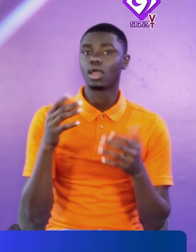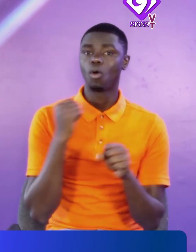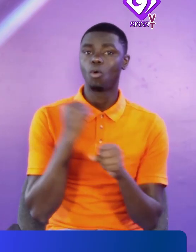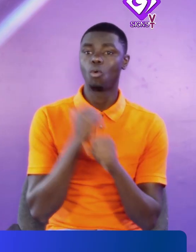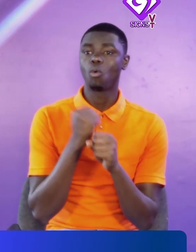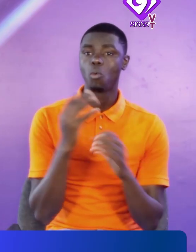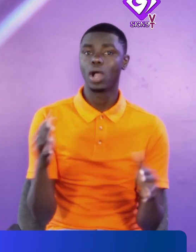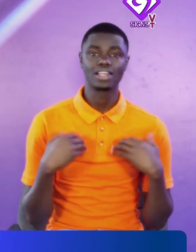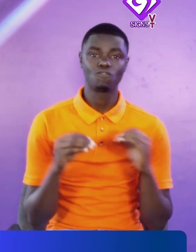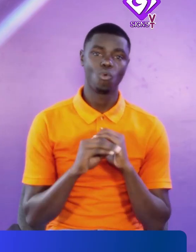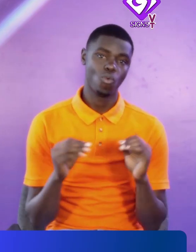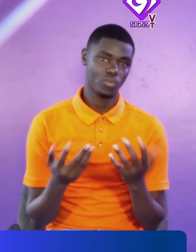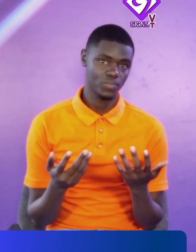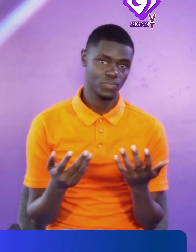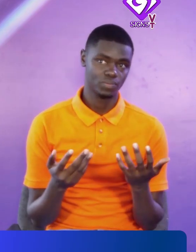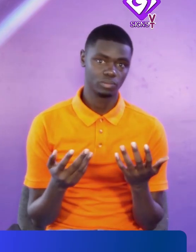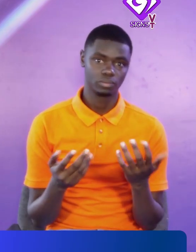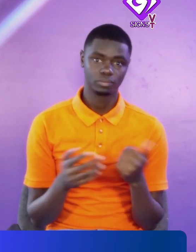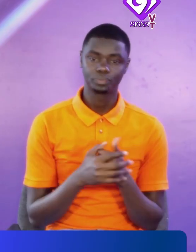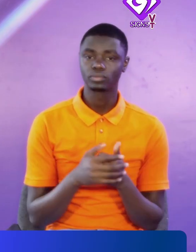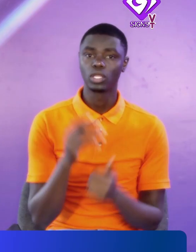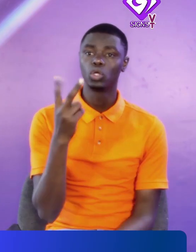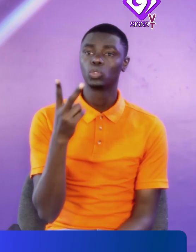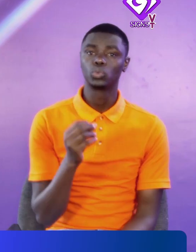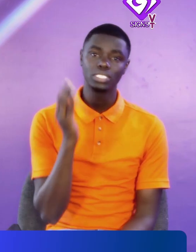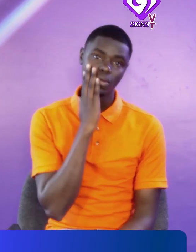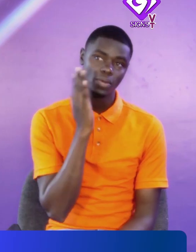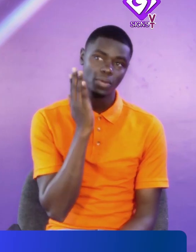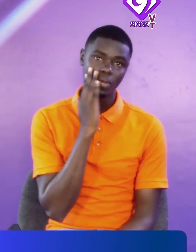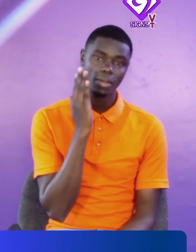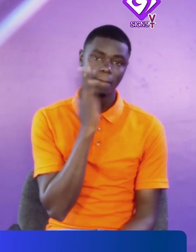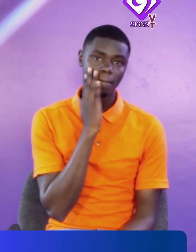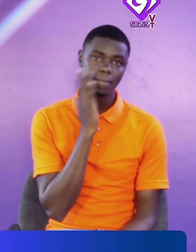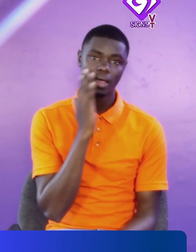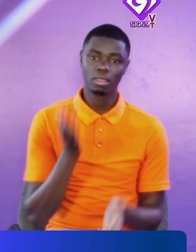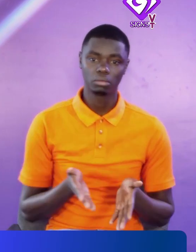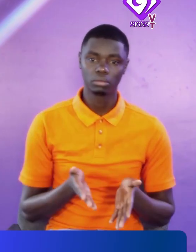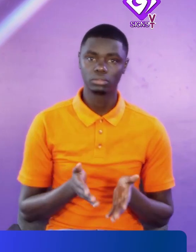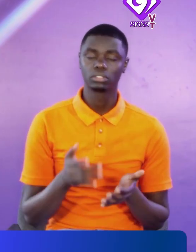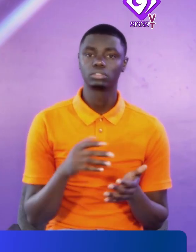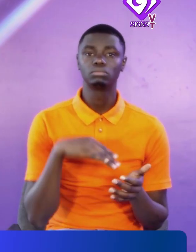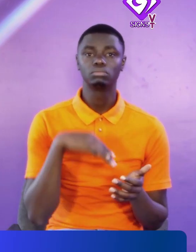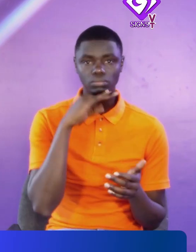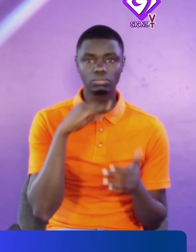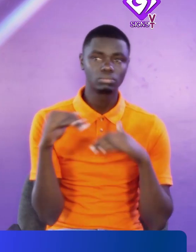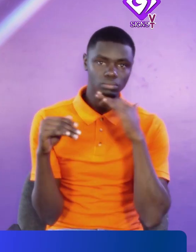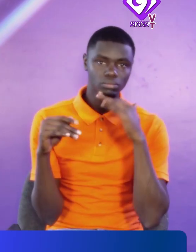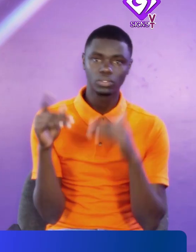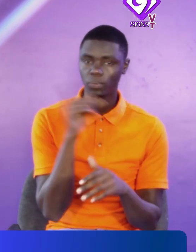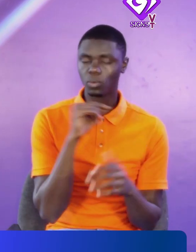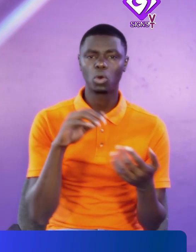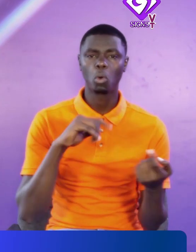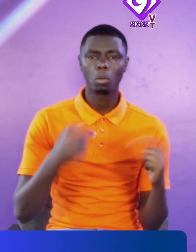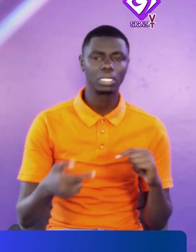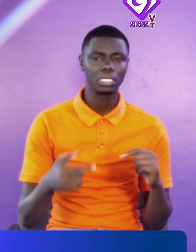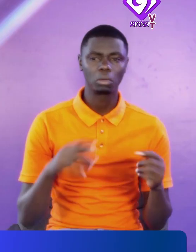care. No fewer than 20 mothers have lost their lives during childbirth or for preventable post-delivery complications. Cases that